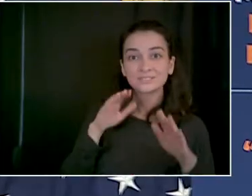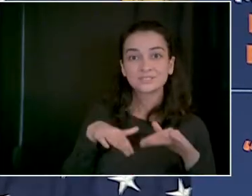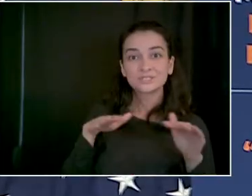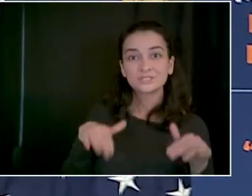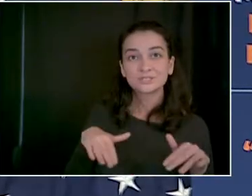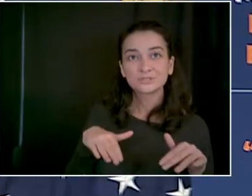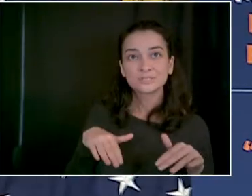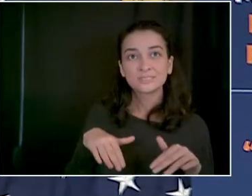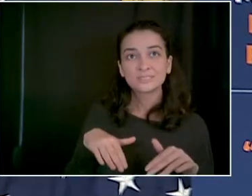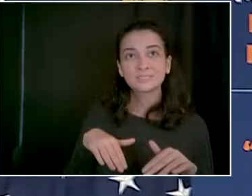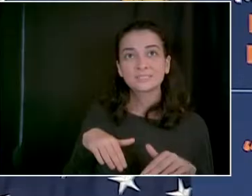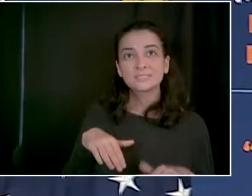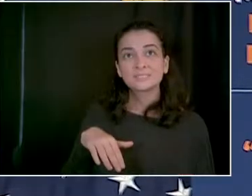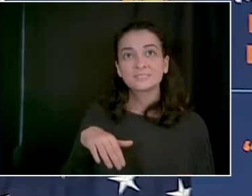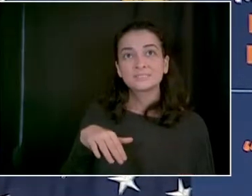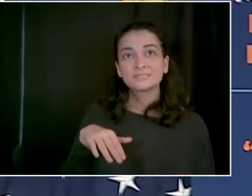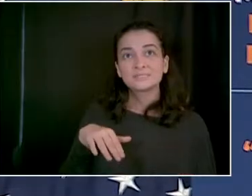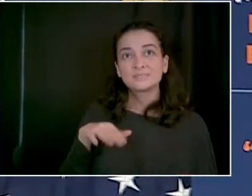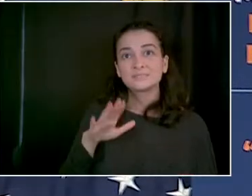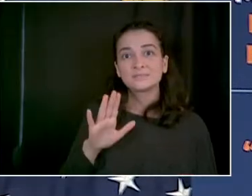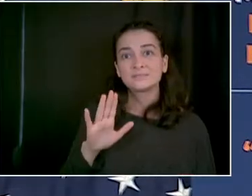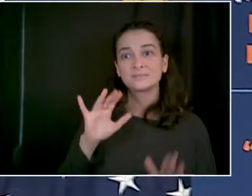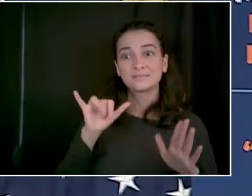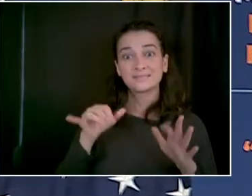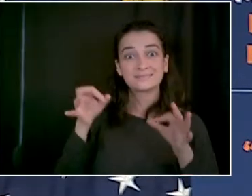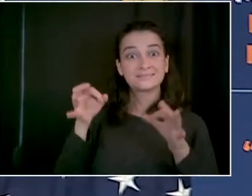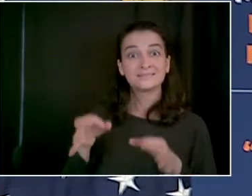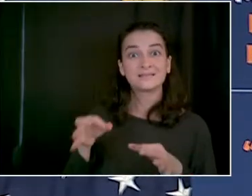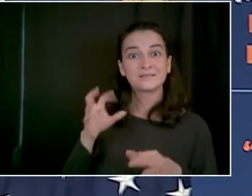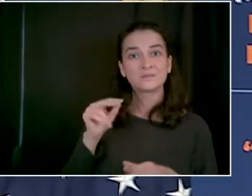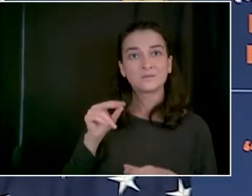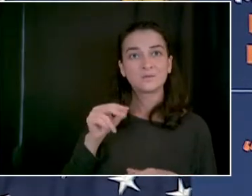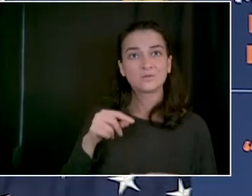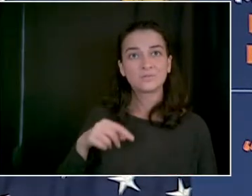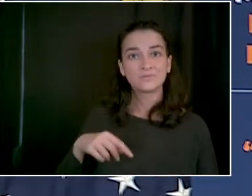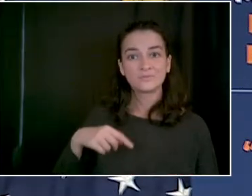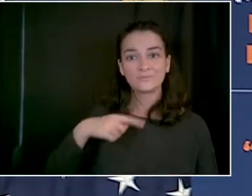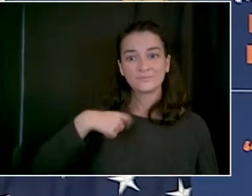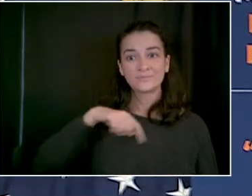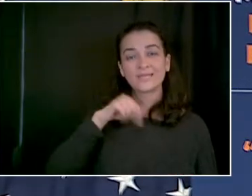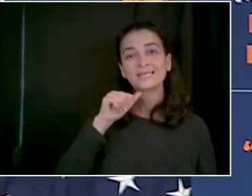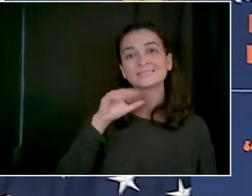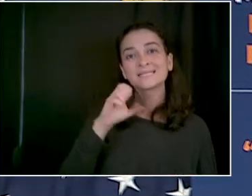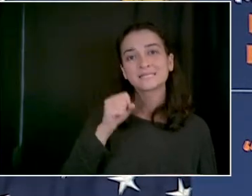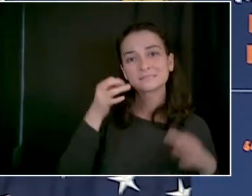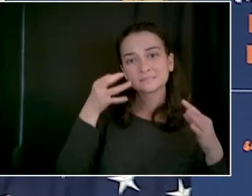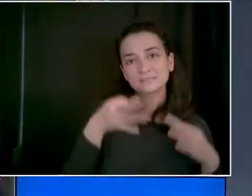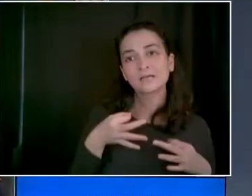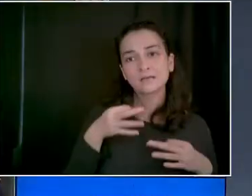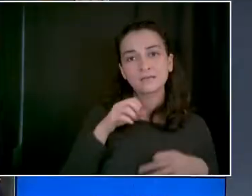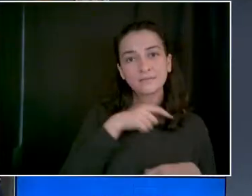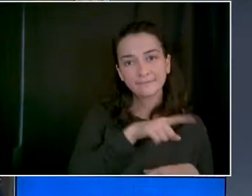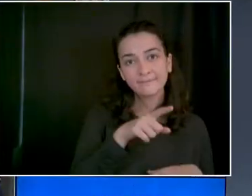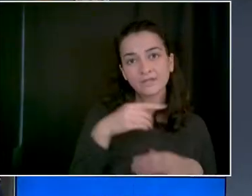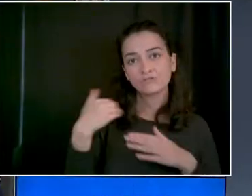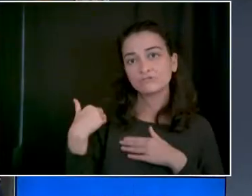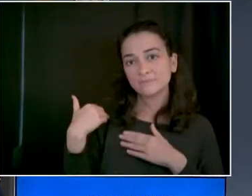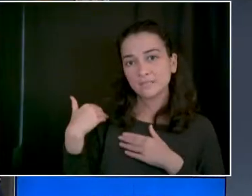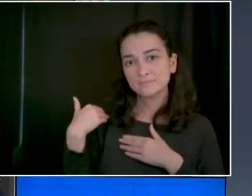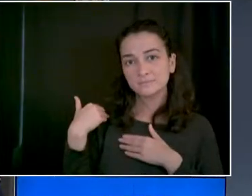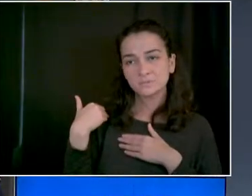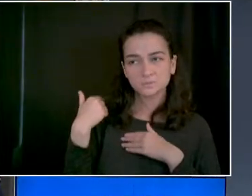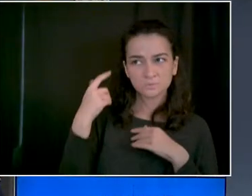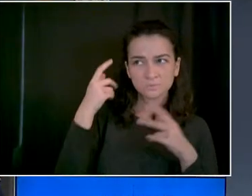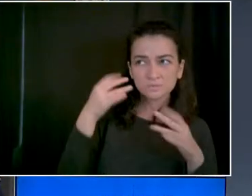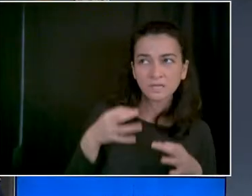because the child needs to be safe? And they're carrying out that balance every day. And sorry, but what